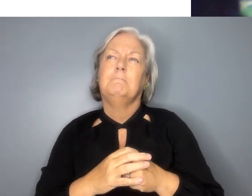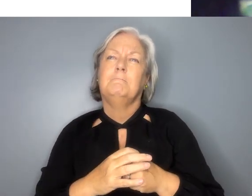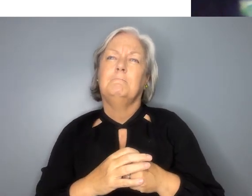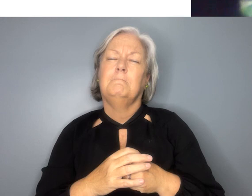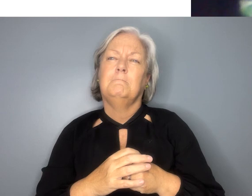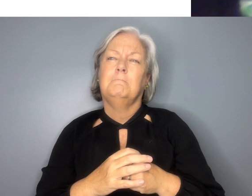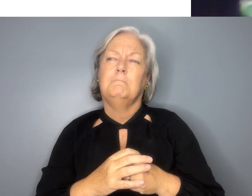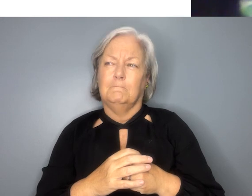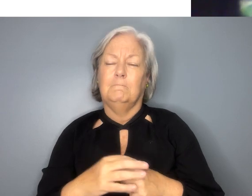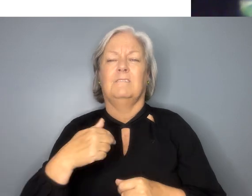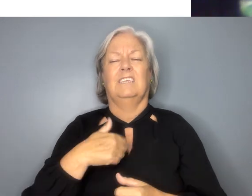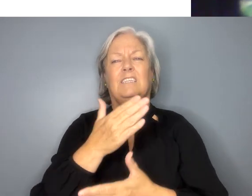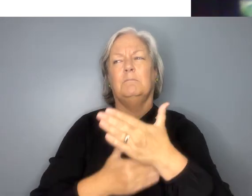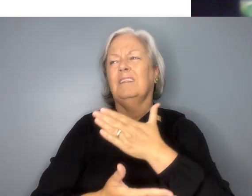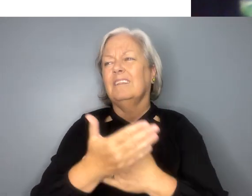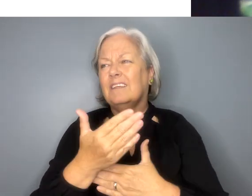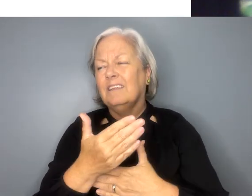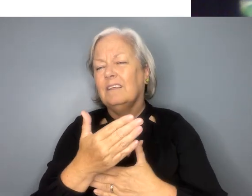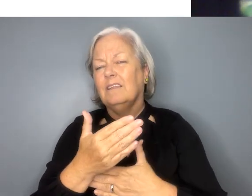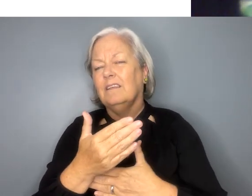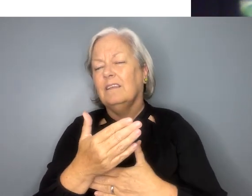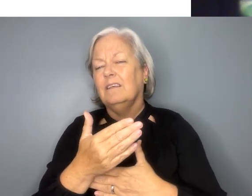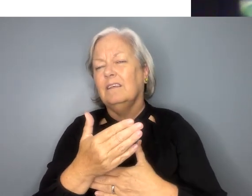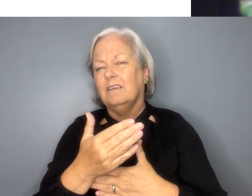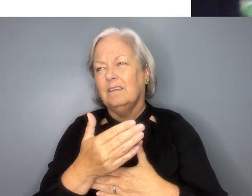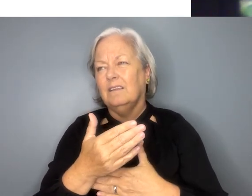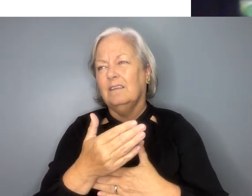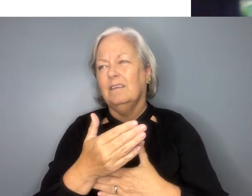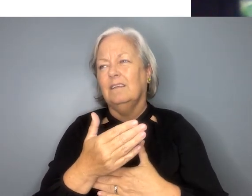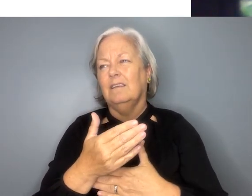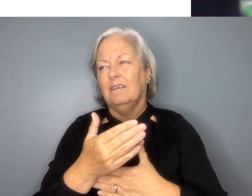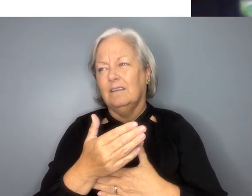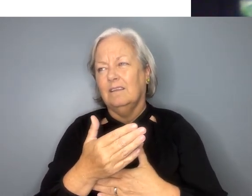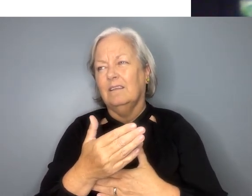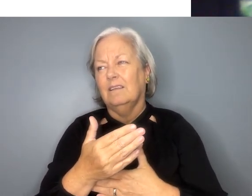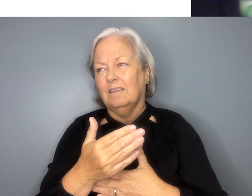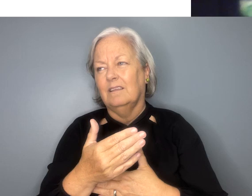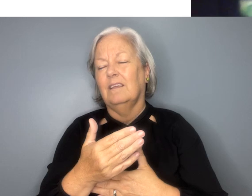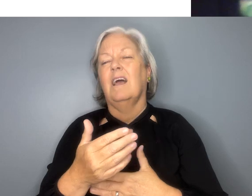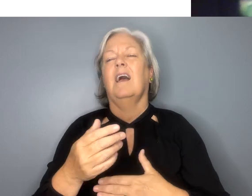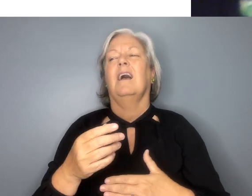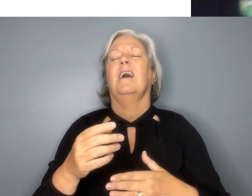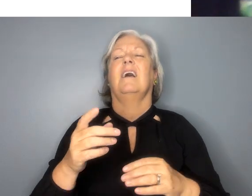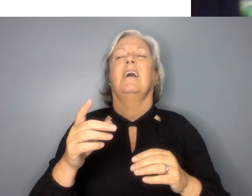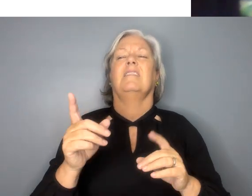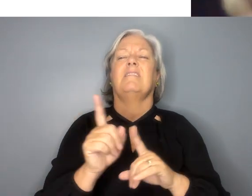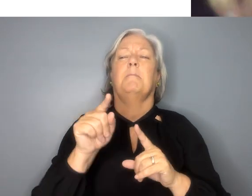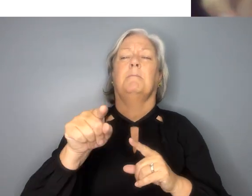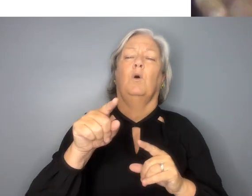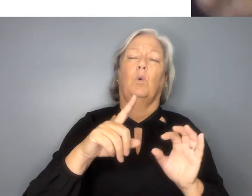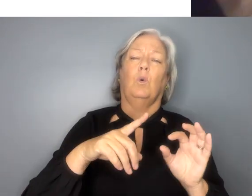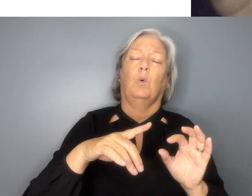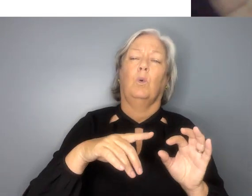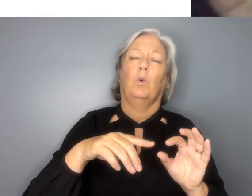in a lot of ways, because my disability was very physical and I'm also transgender and queer,